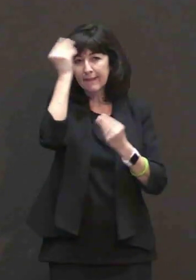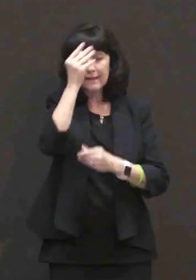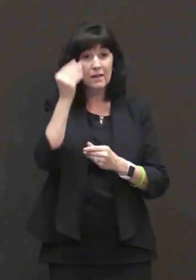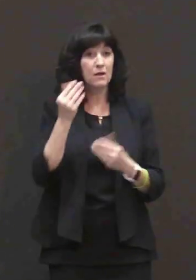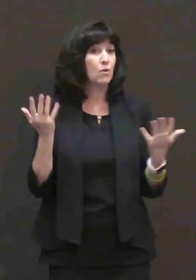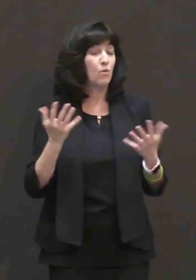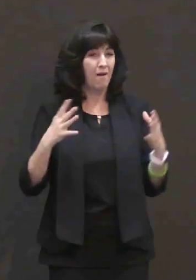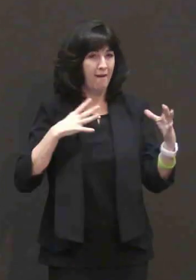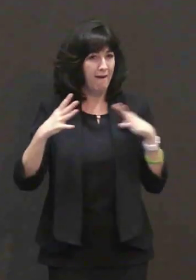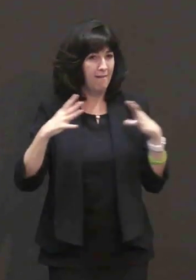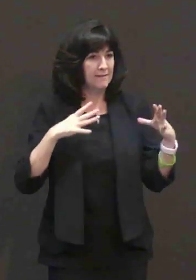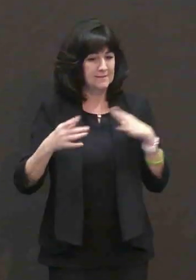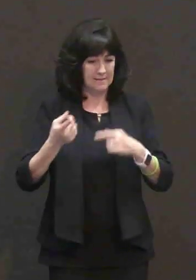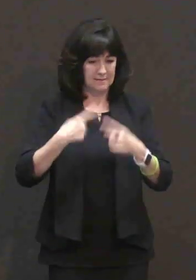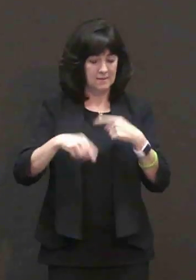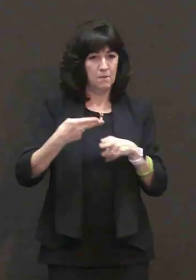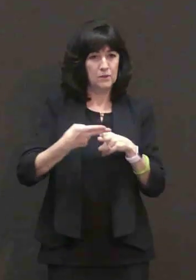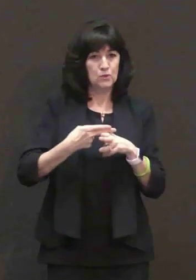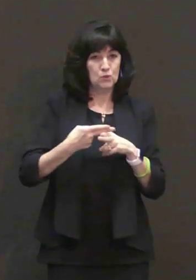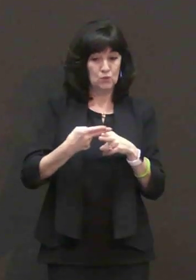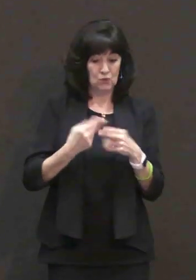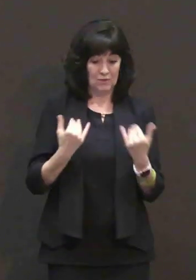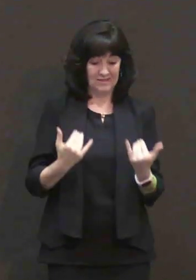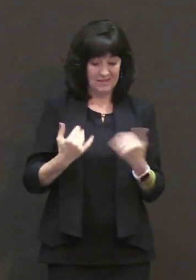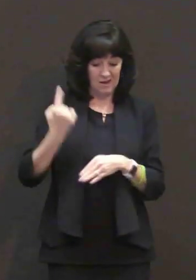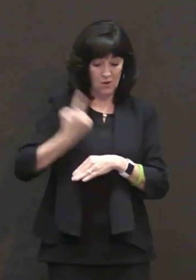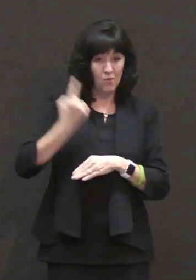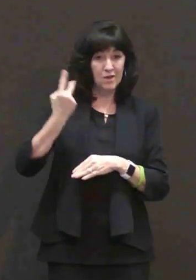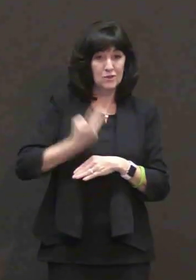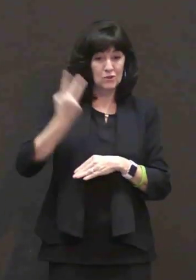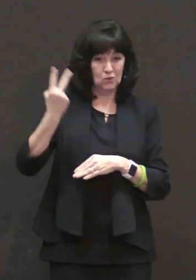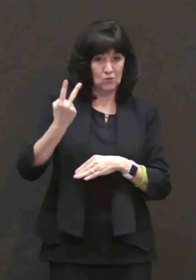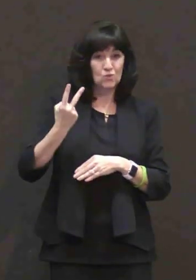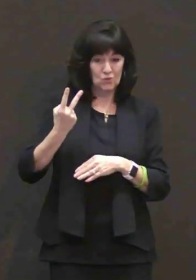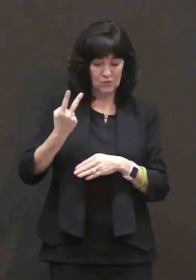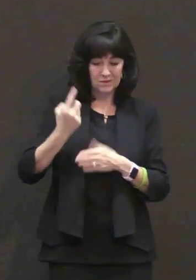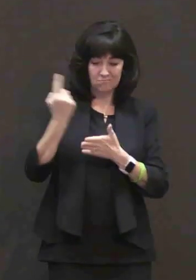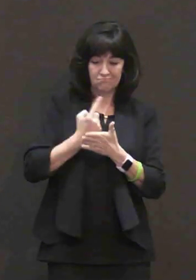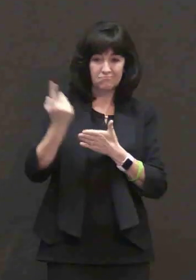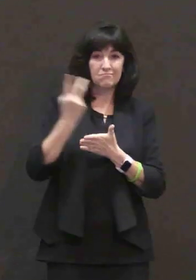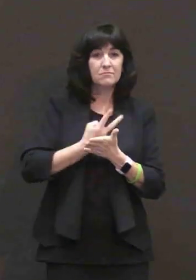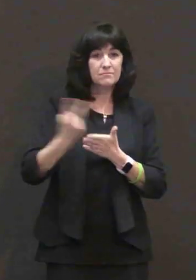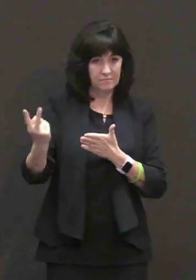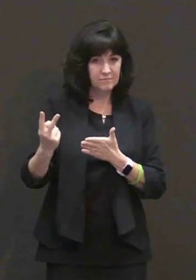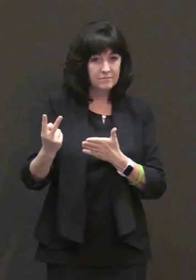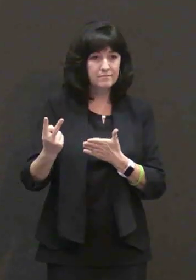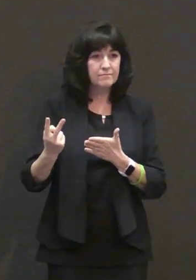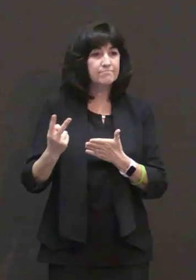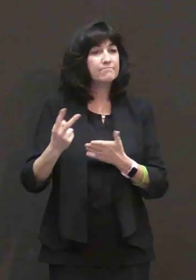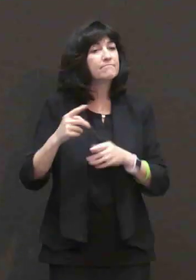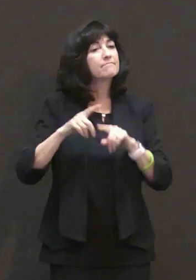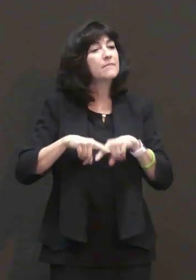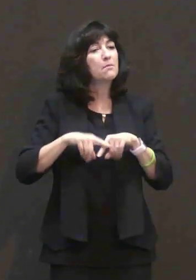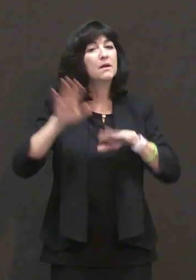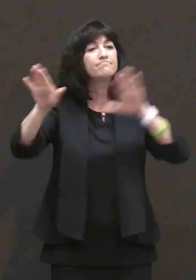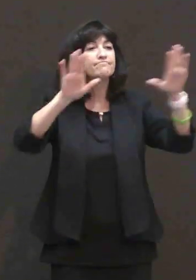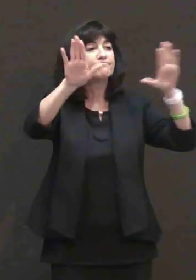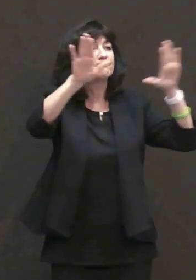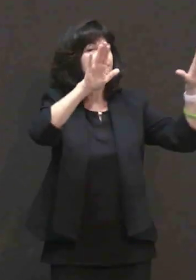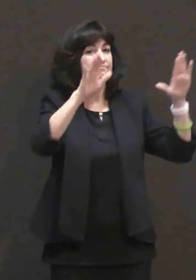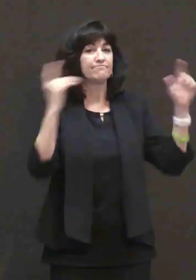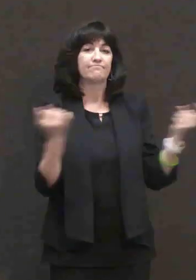up within maybe 1 day, 2 day, or within the next couple of weeks, depending on what you celebrate. And we want to make sure